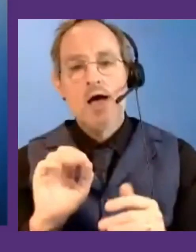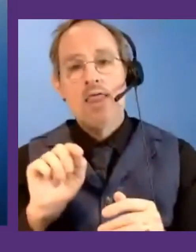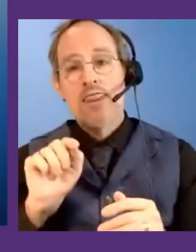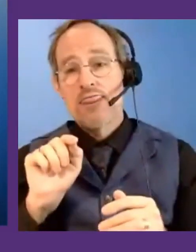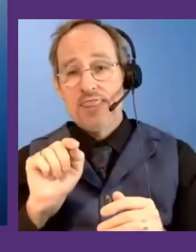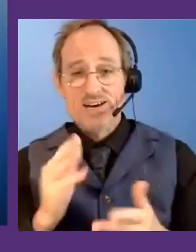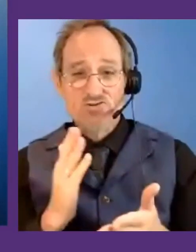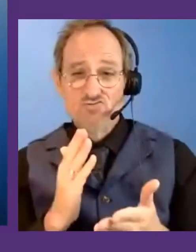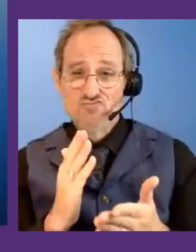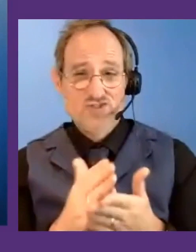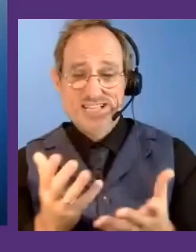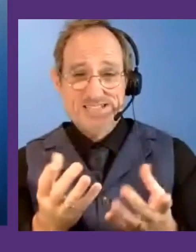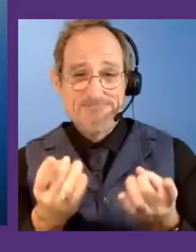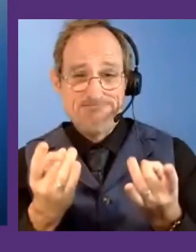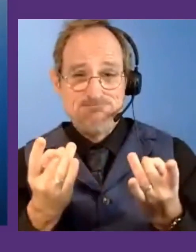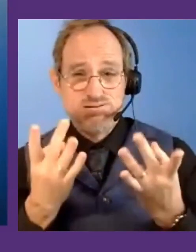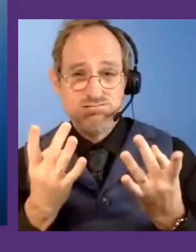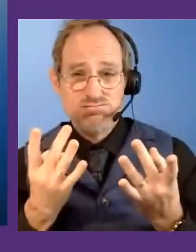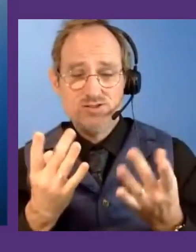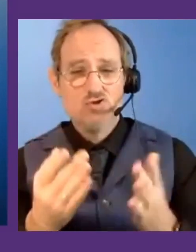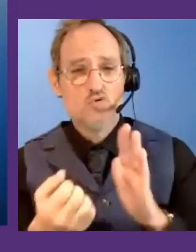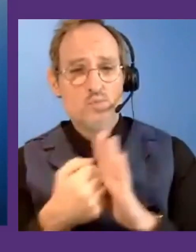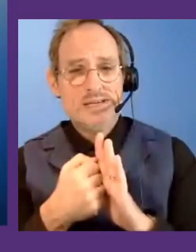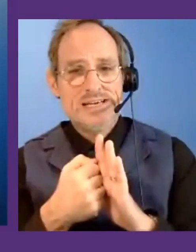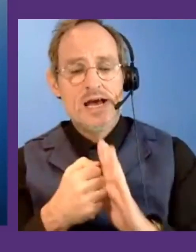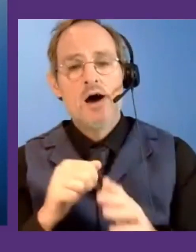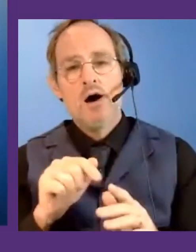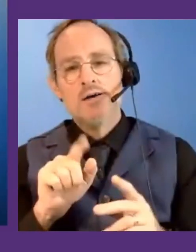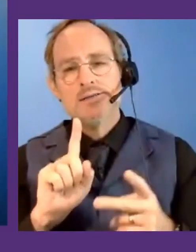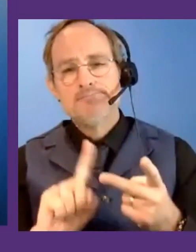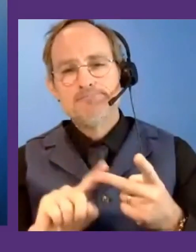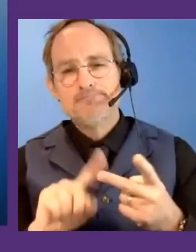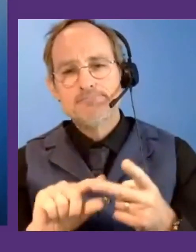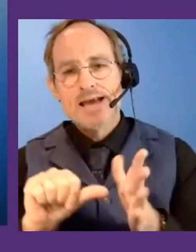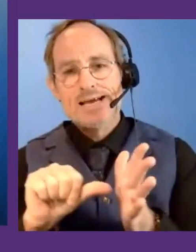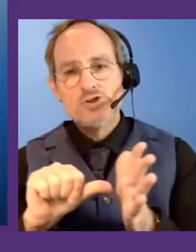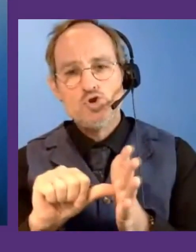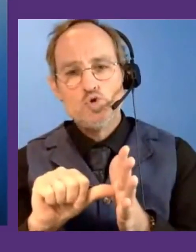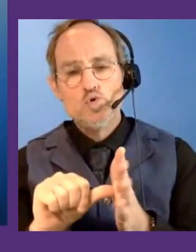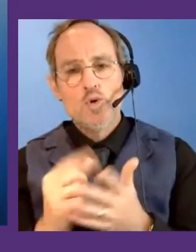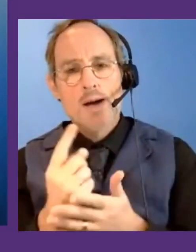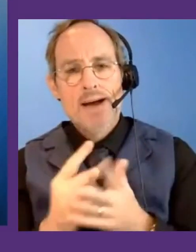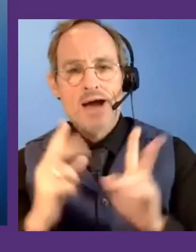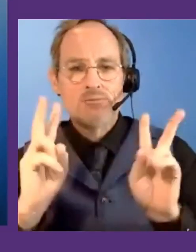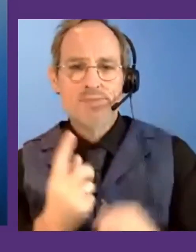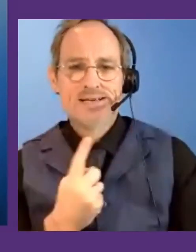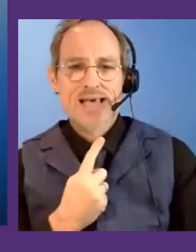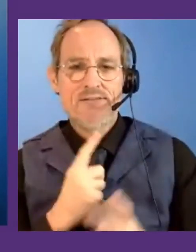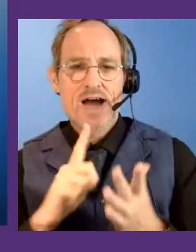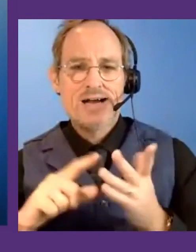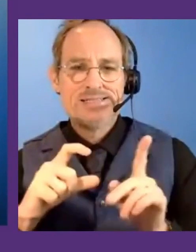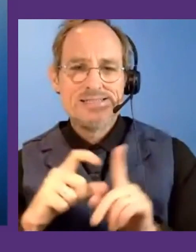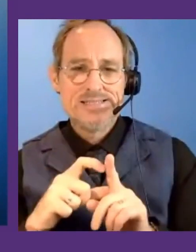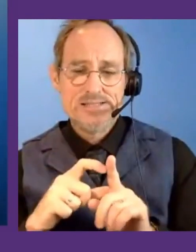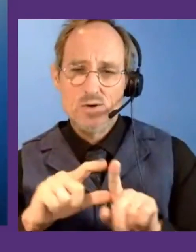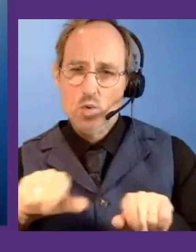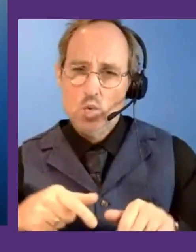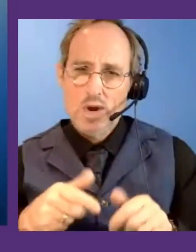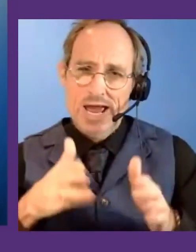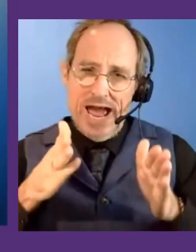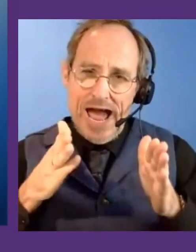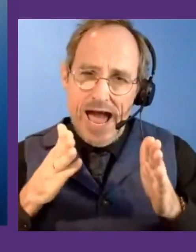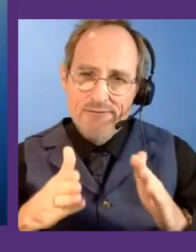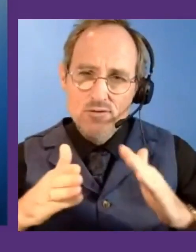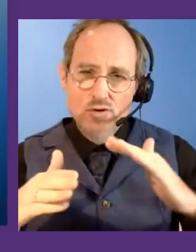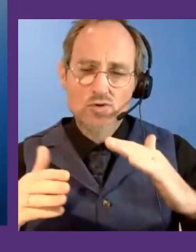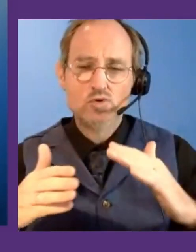right? It really is ridiculous. And the other one is the issue around self-ID. We have to get underneath this, because